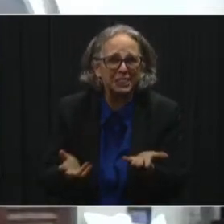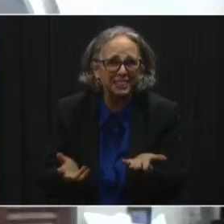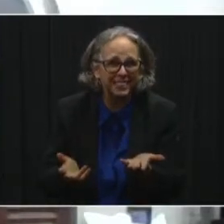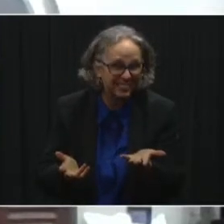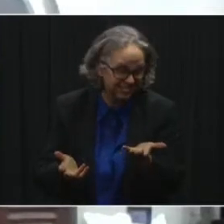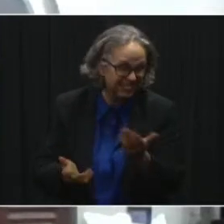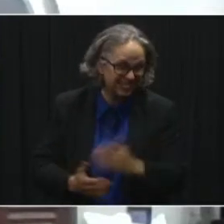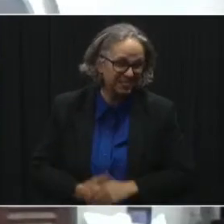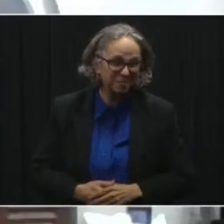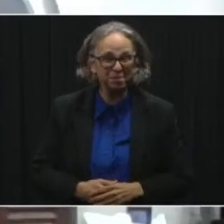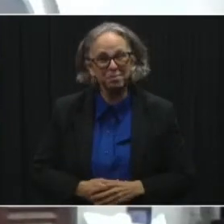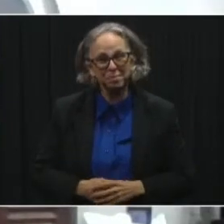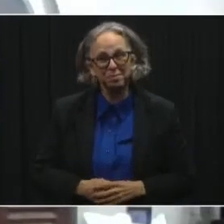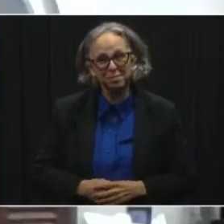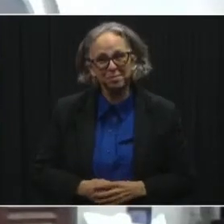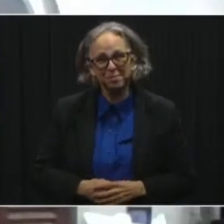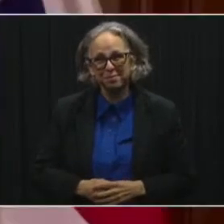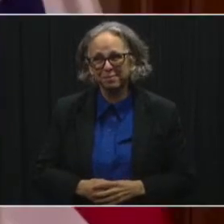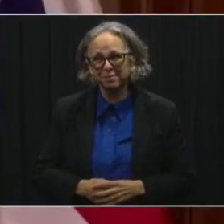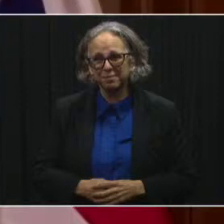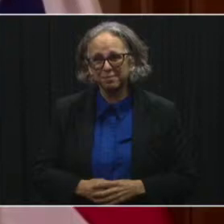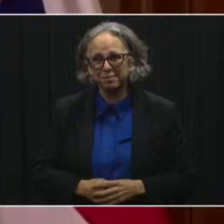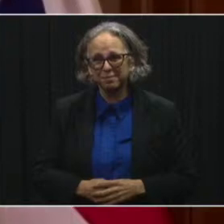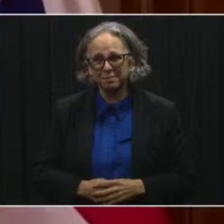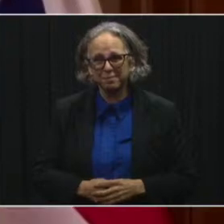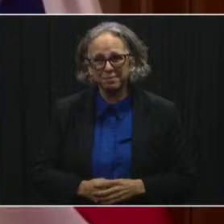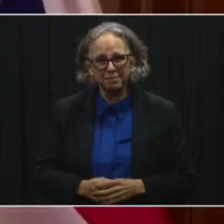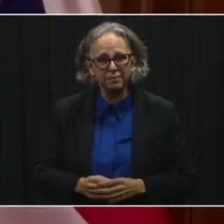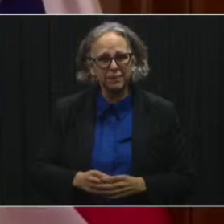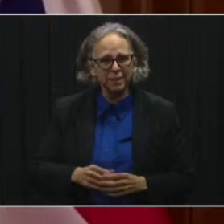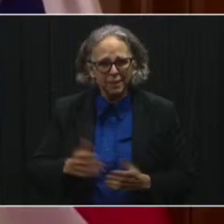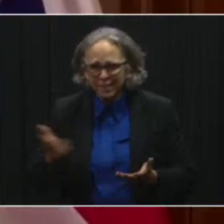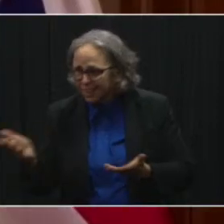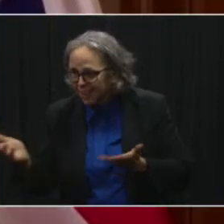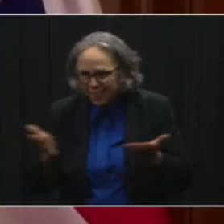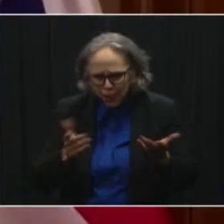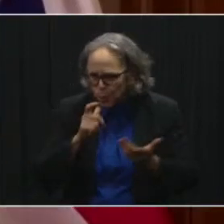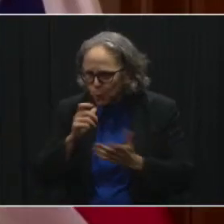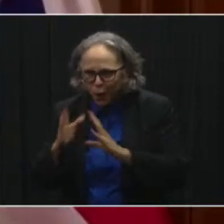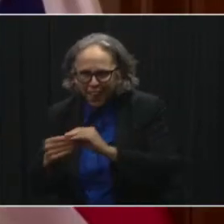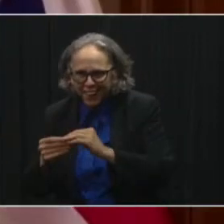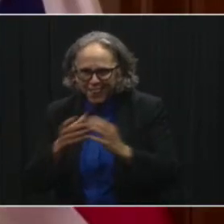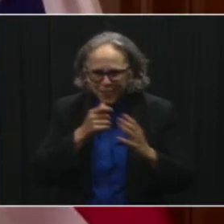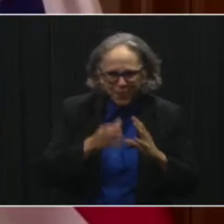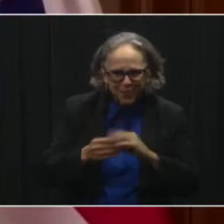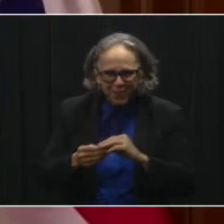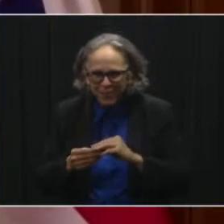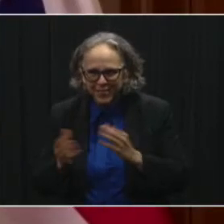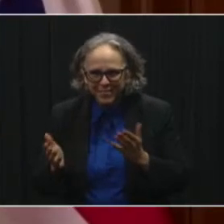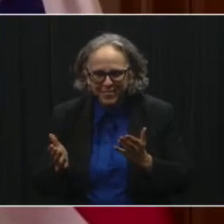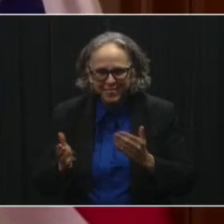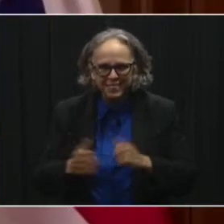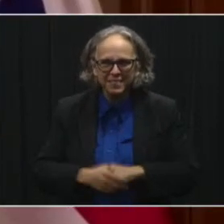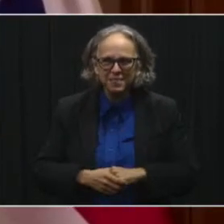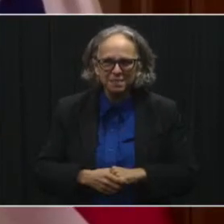Yeah, and you know this. And we're offering. Go ahead. Sorry, go ahead. We're offering